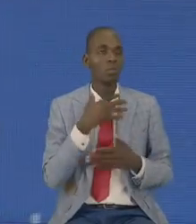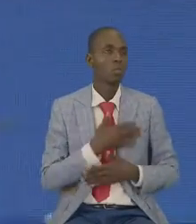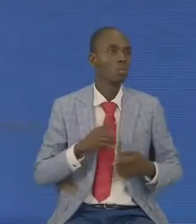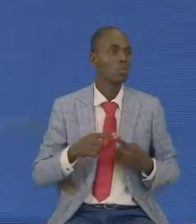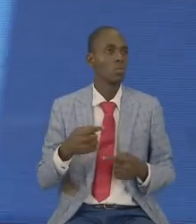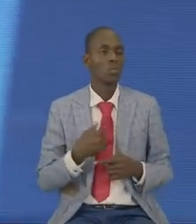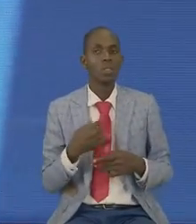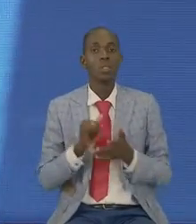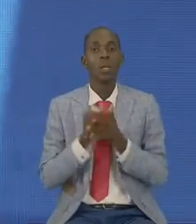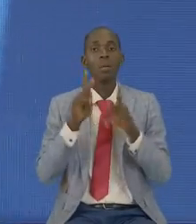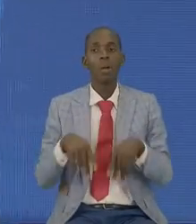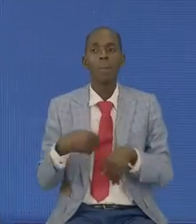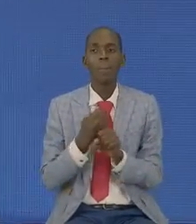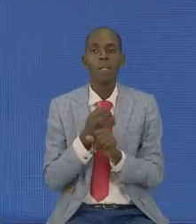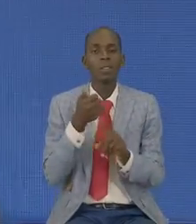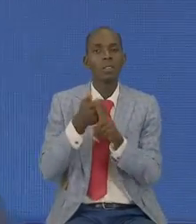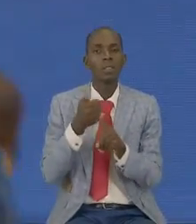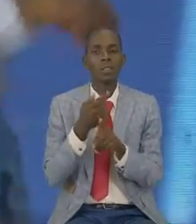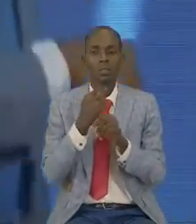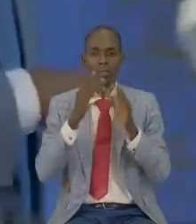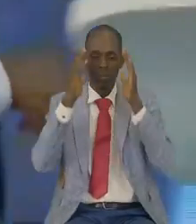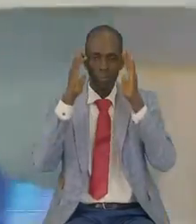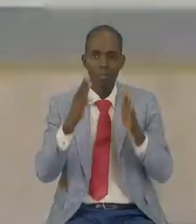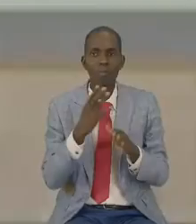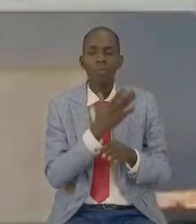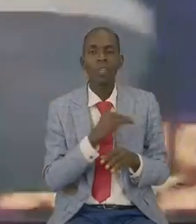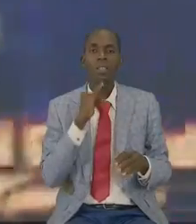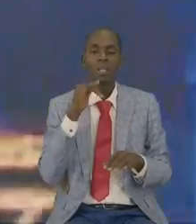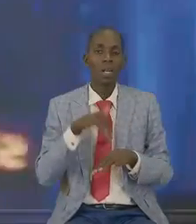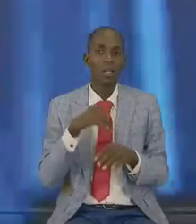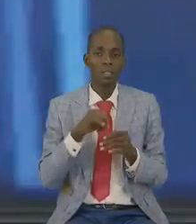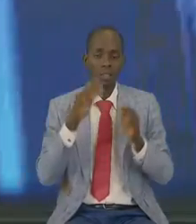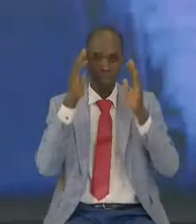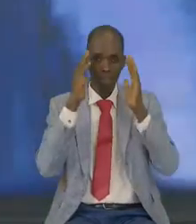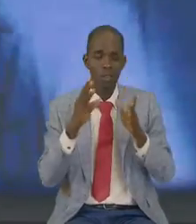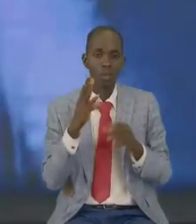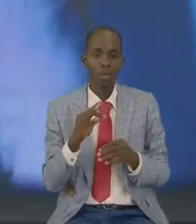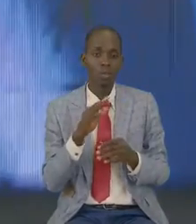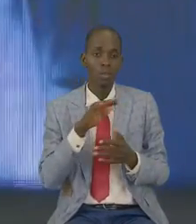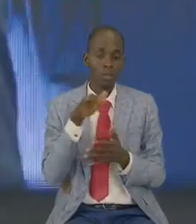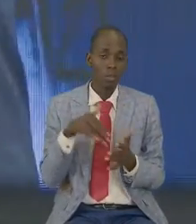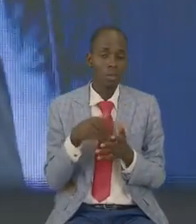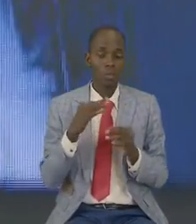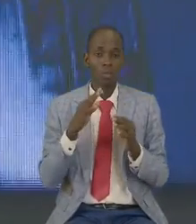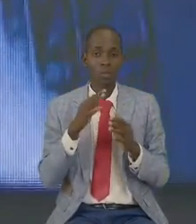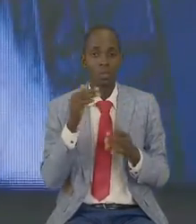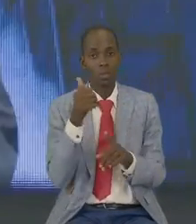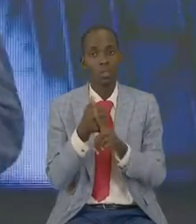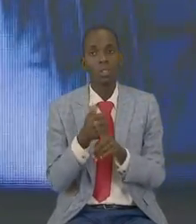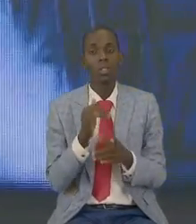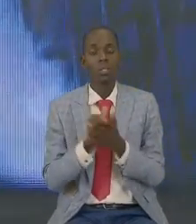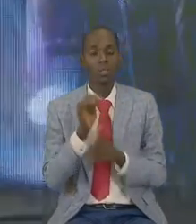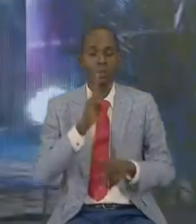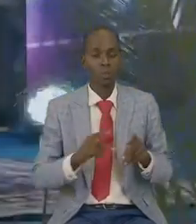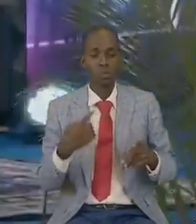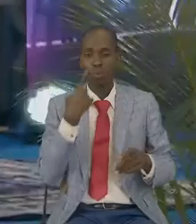makes himself the center, and he's at the center of the stage. The people who grumble and the people who